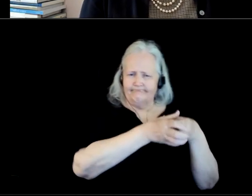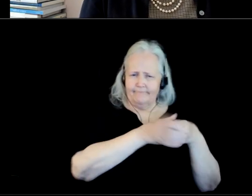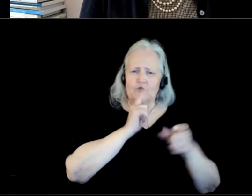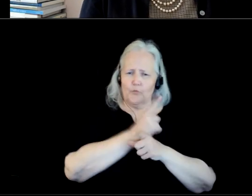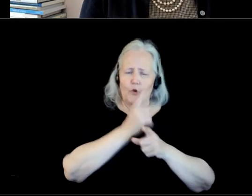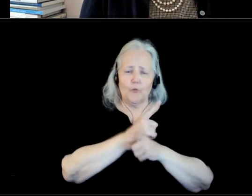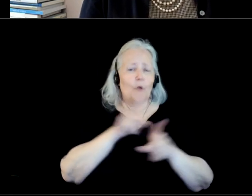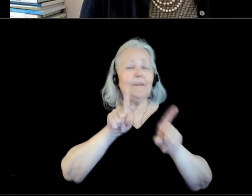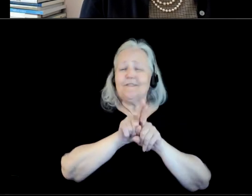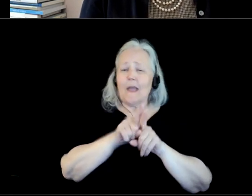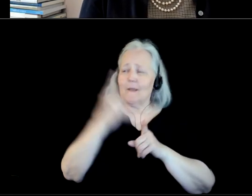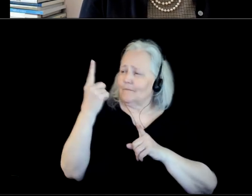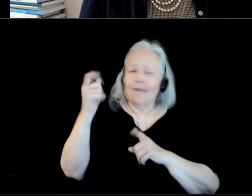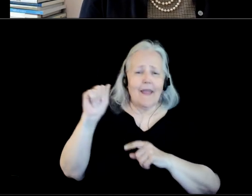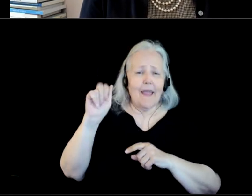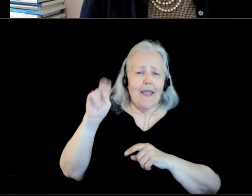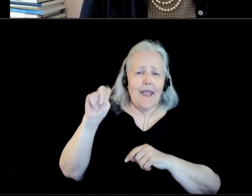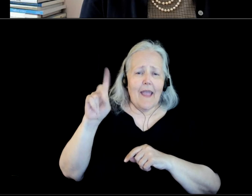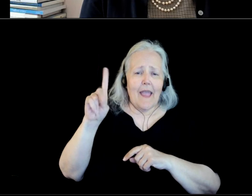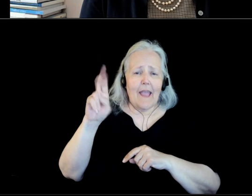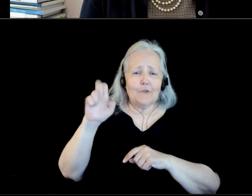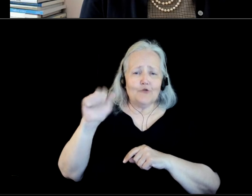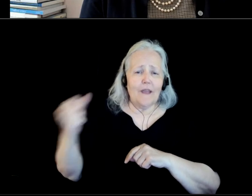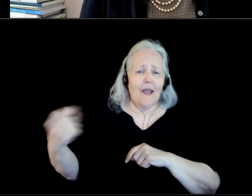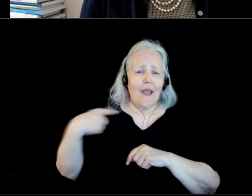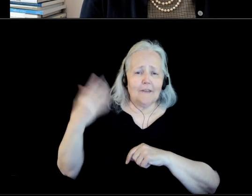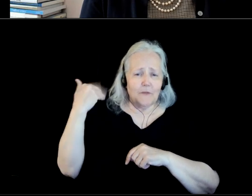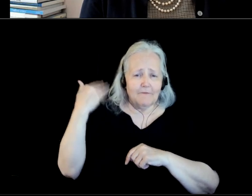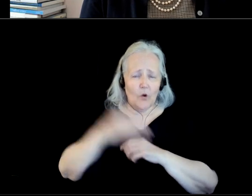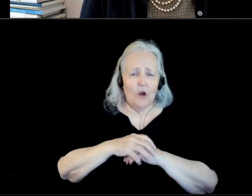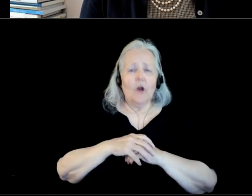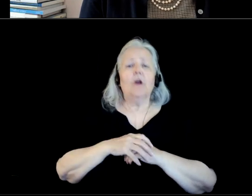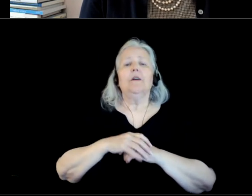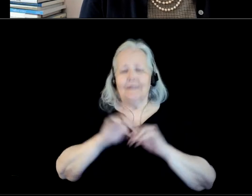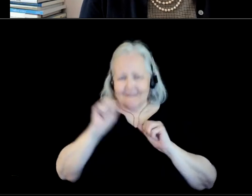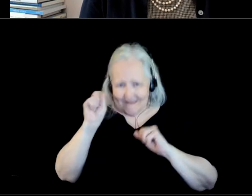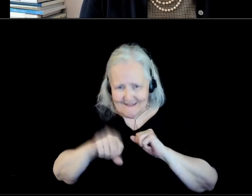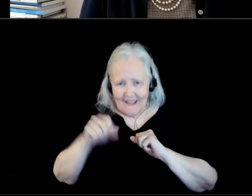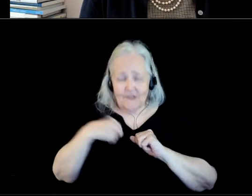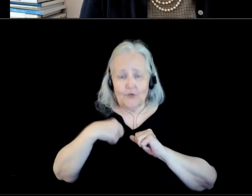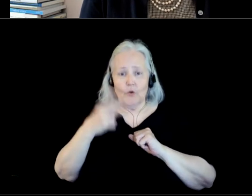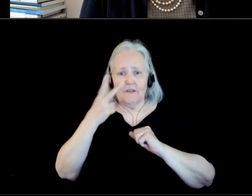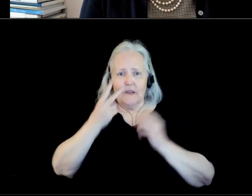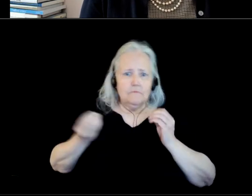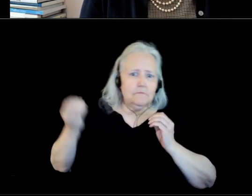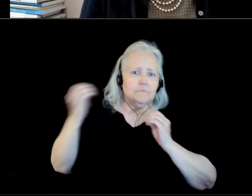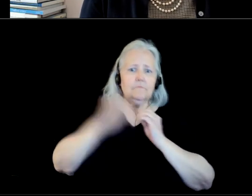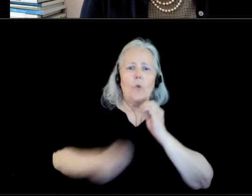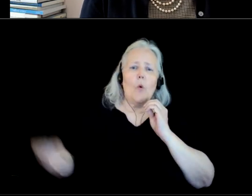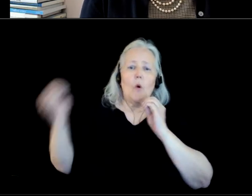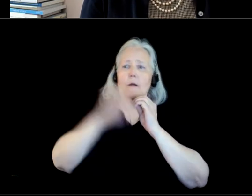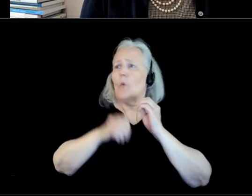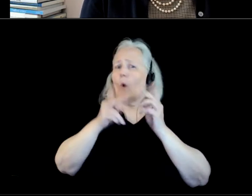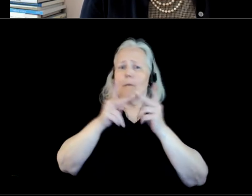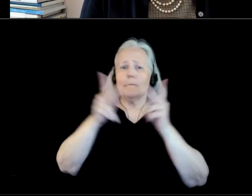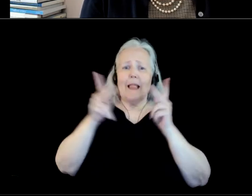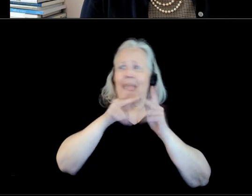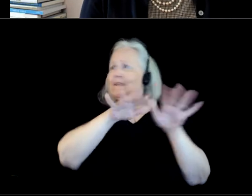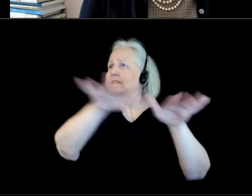asked earlier at the beginning, you know, we are seeing a wealth of venues for this kind